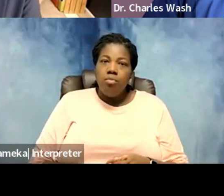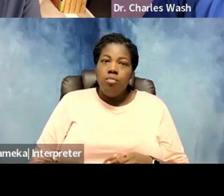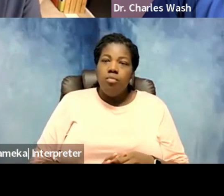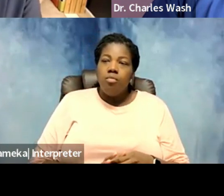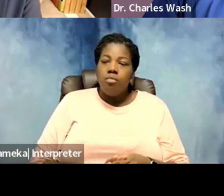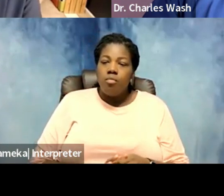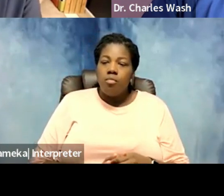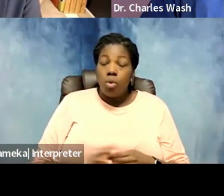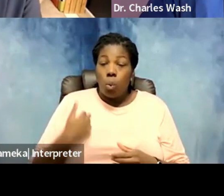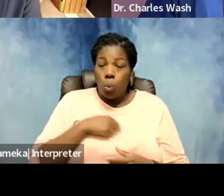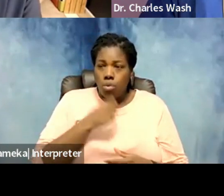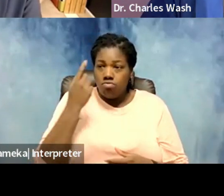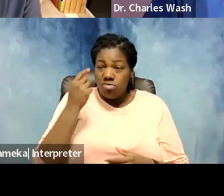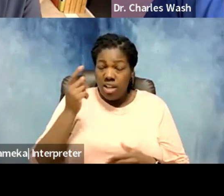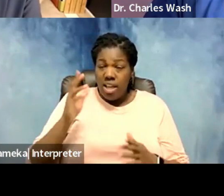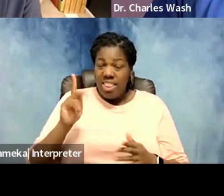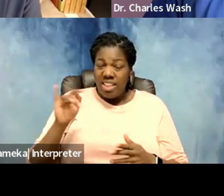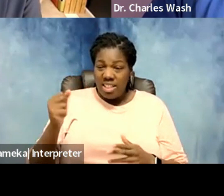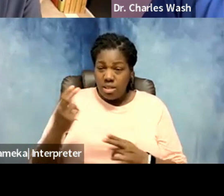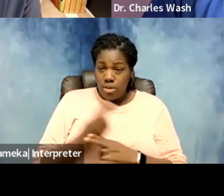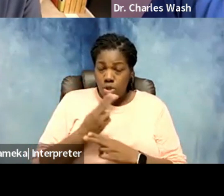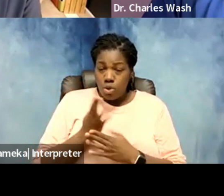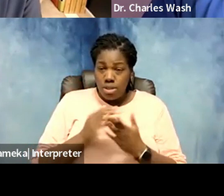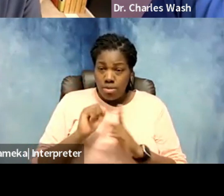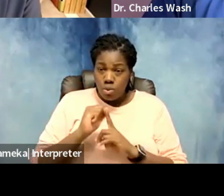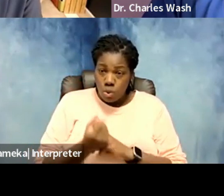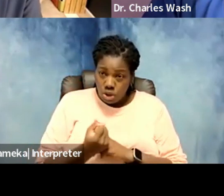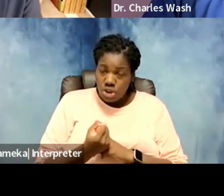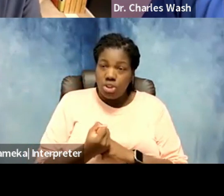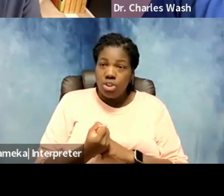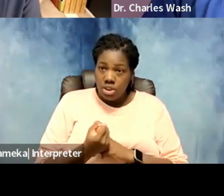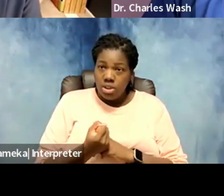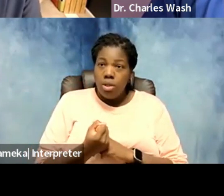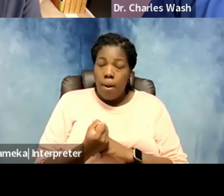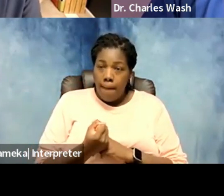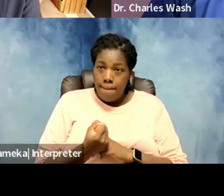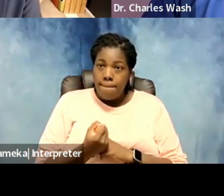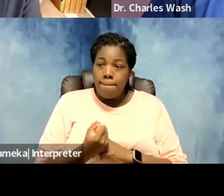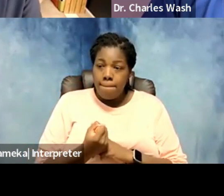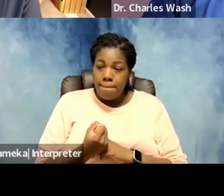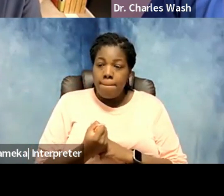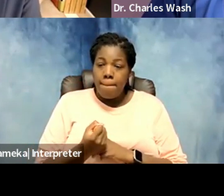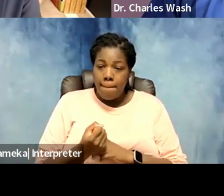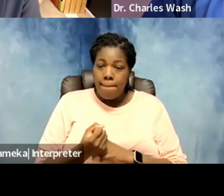that, hey, these kits are being used in some instances where, you know, the